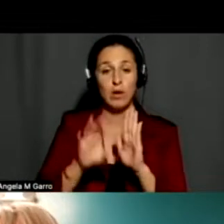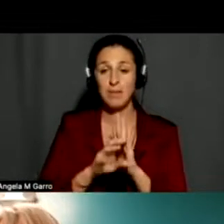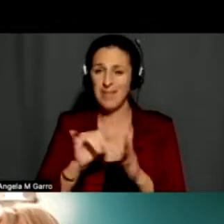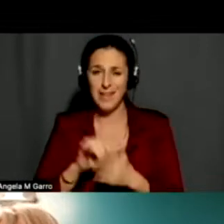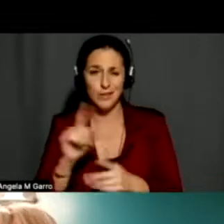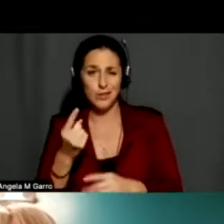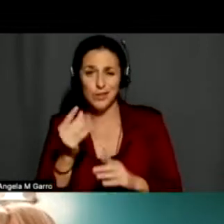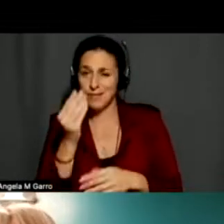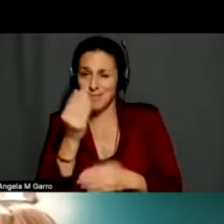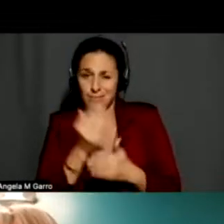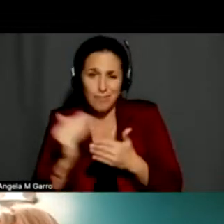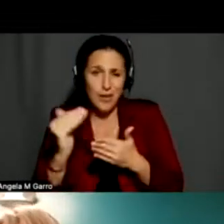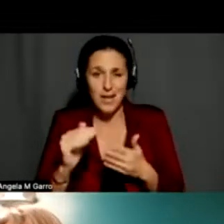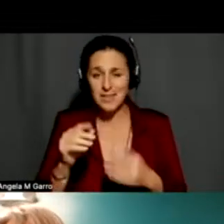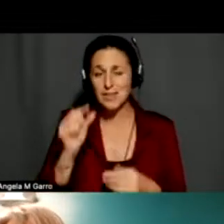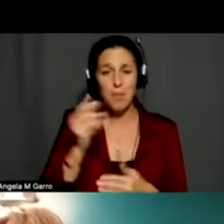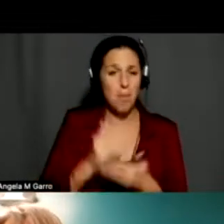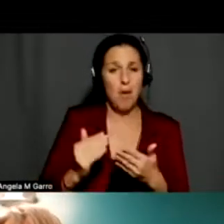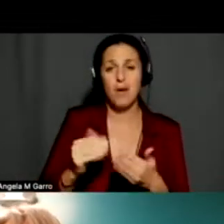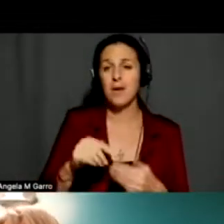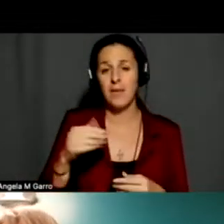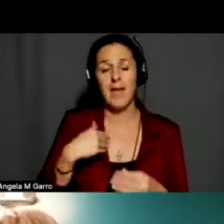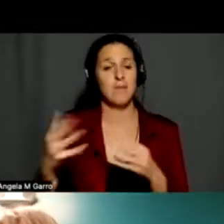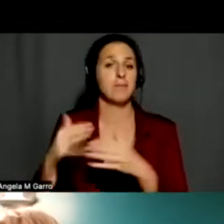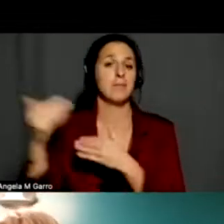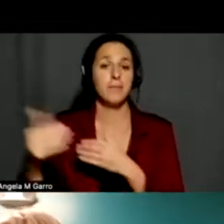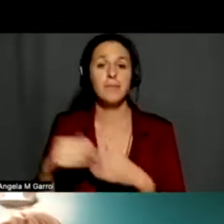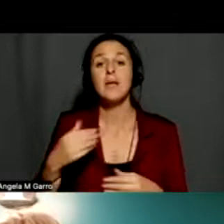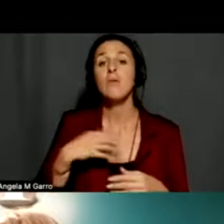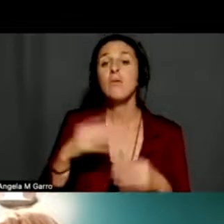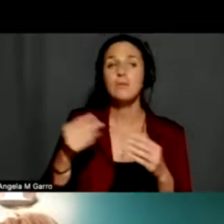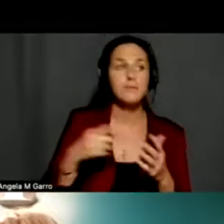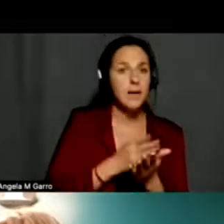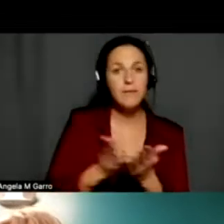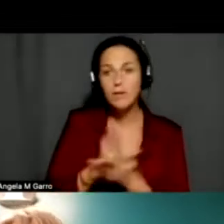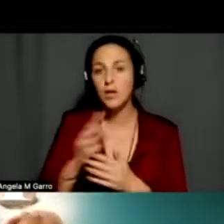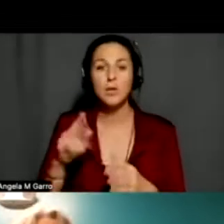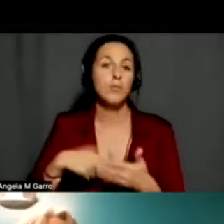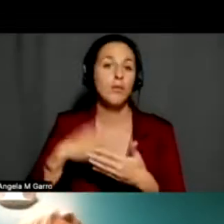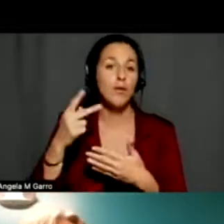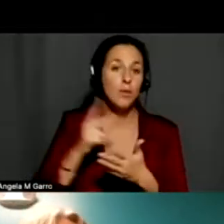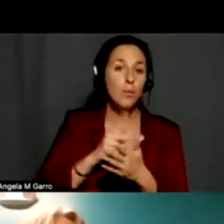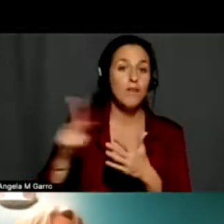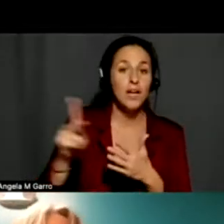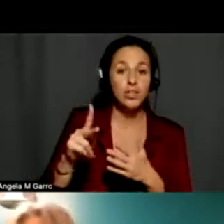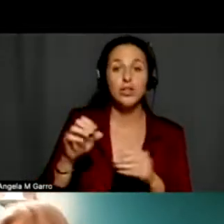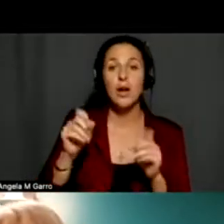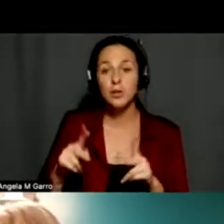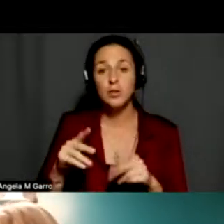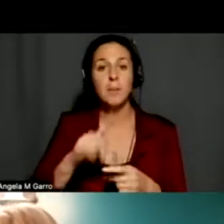We're navigating some of these programs with limited professional development opportunities or professional development that was specific to distance